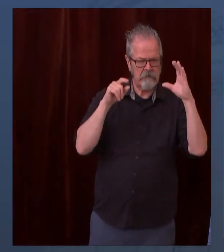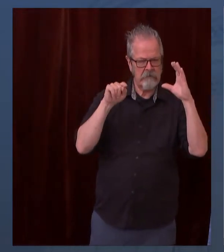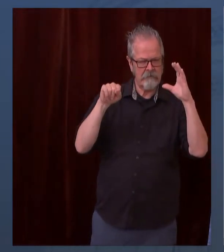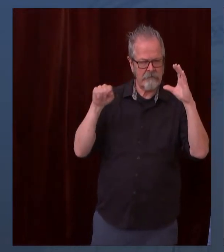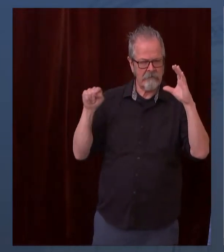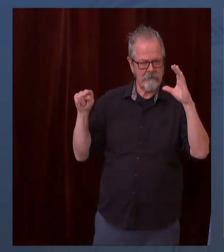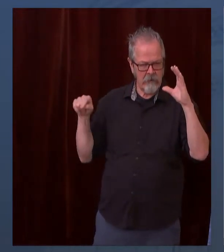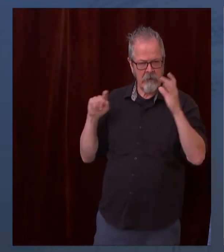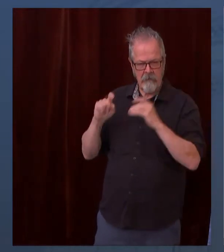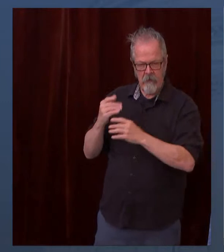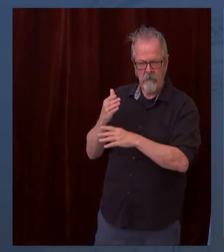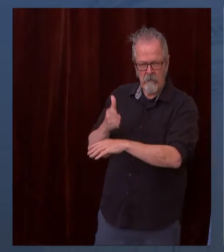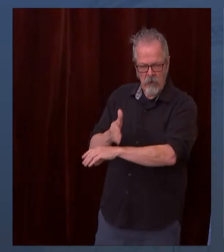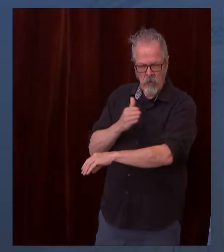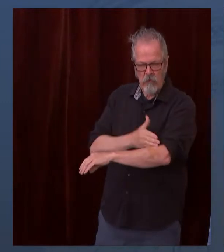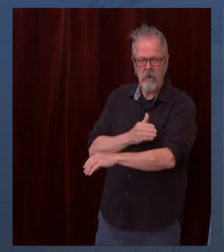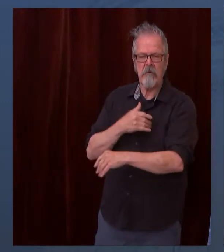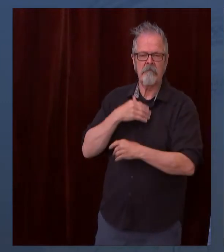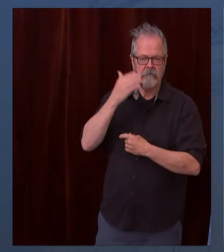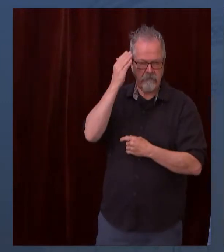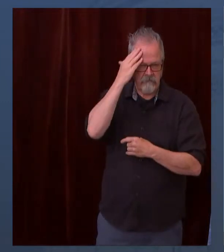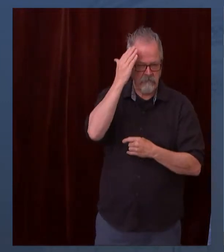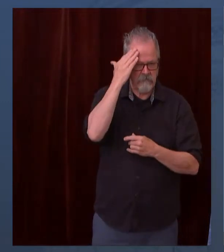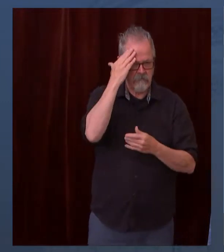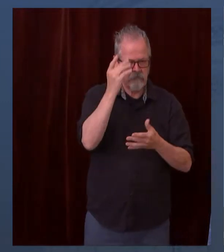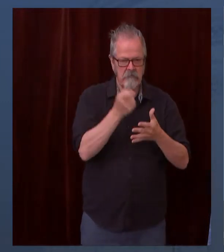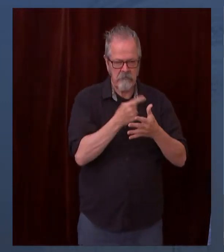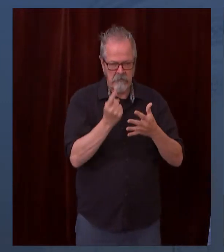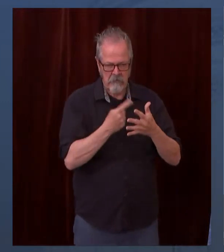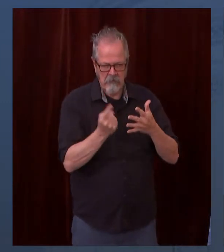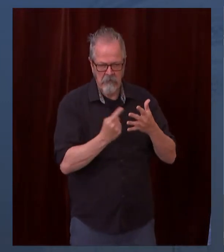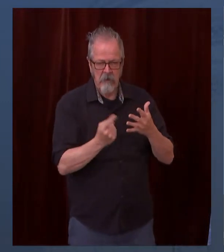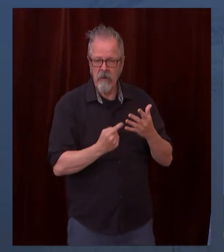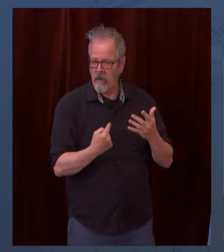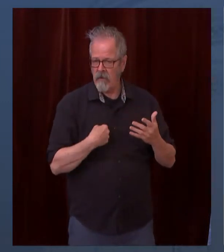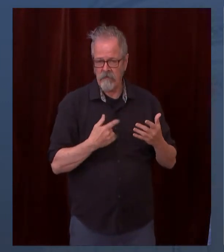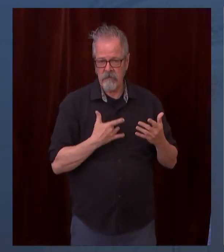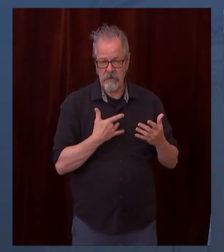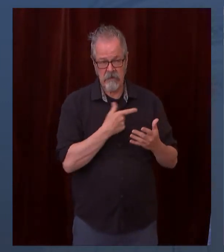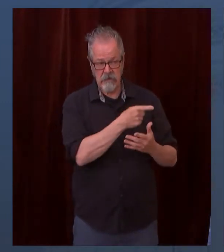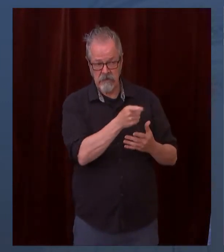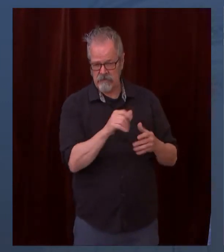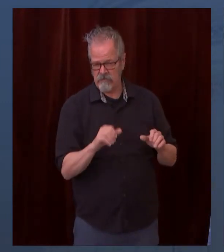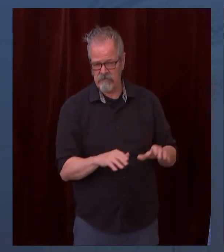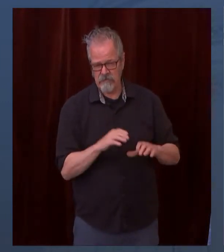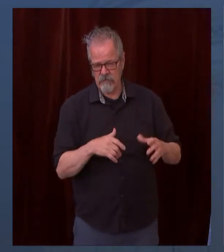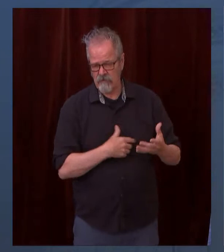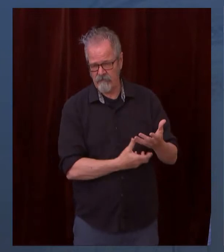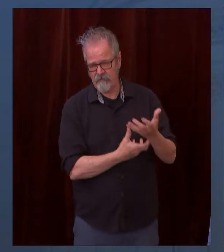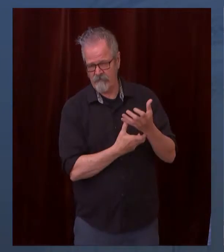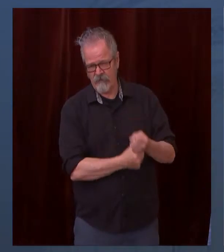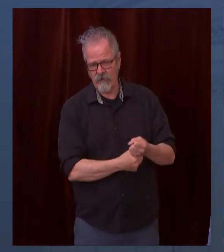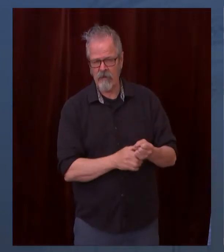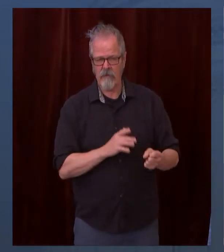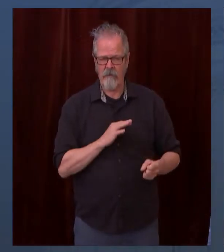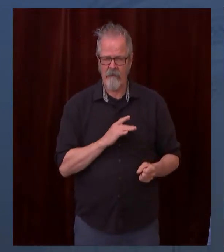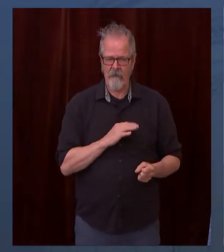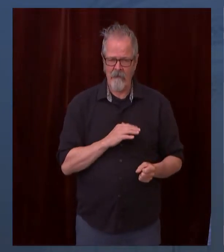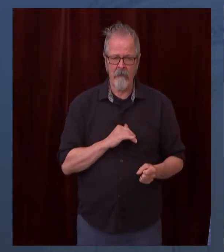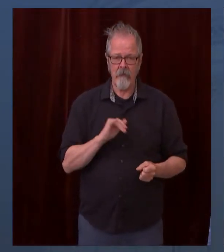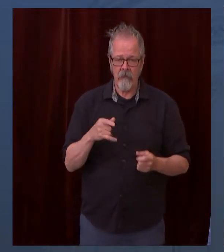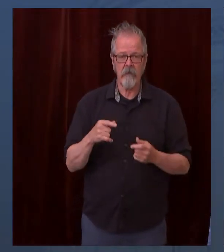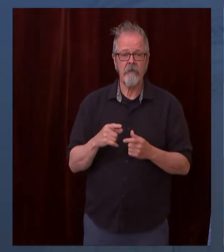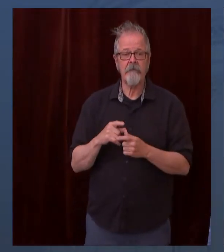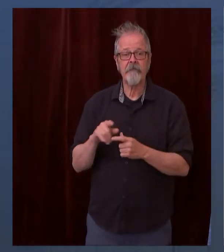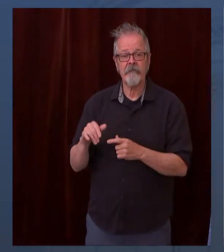sustain that work. We're not out of the woods yet with COVID. And, we have work to